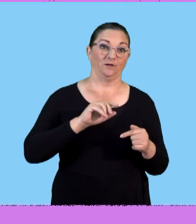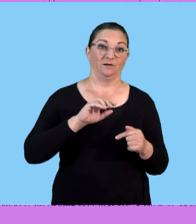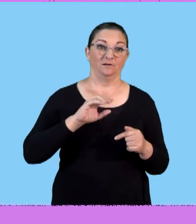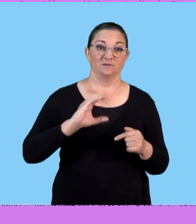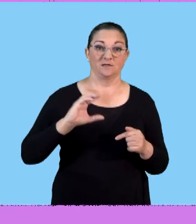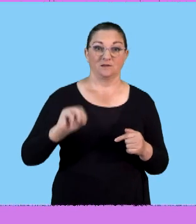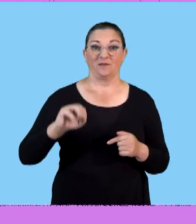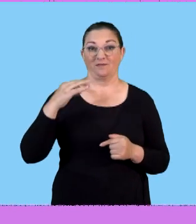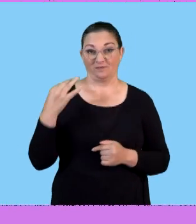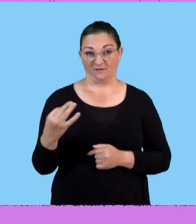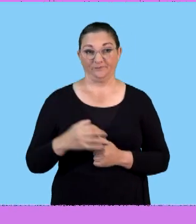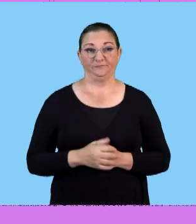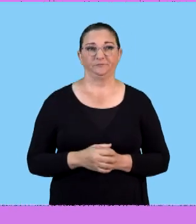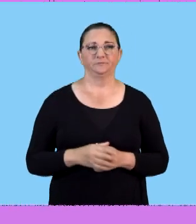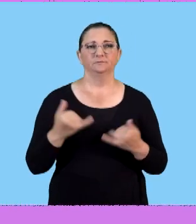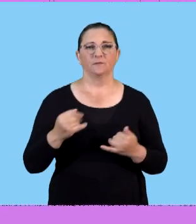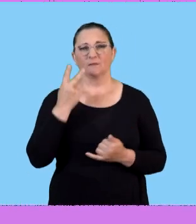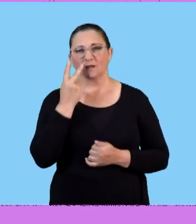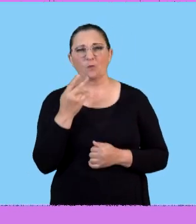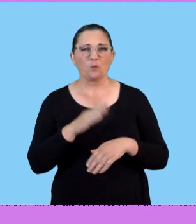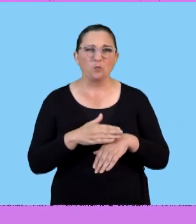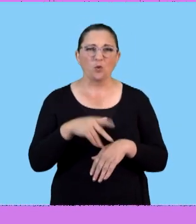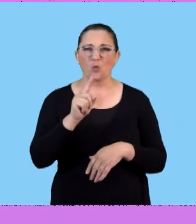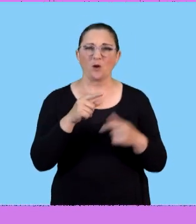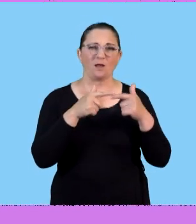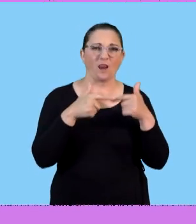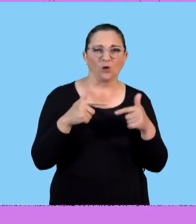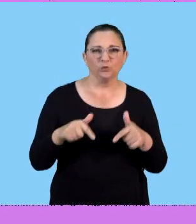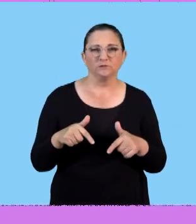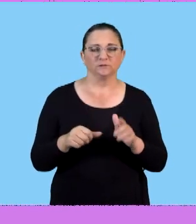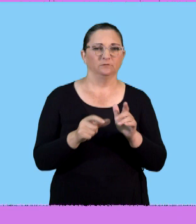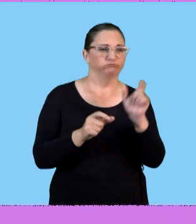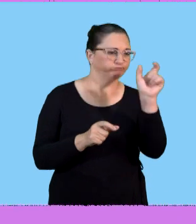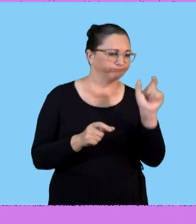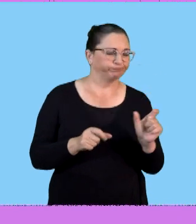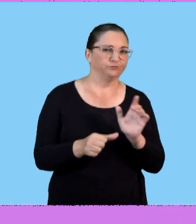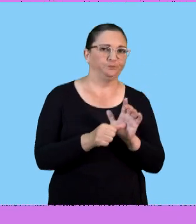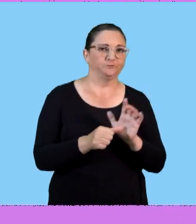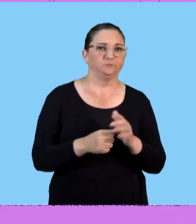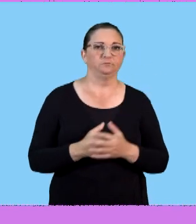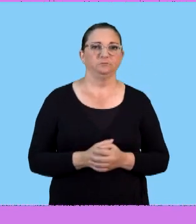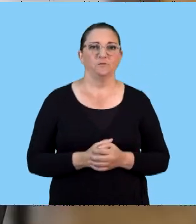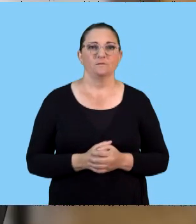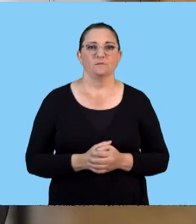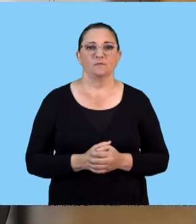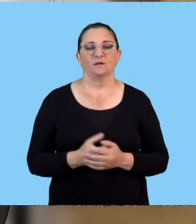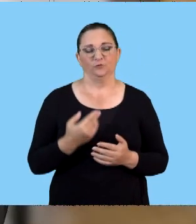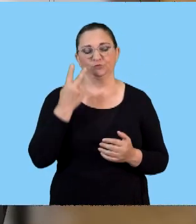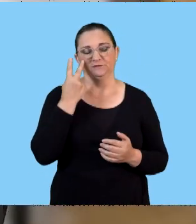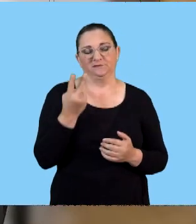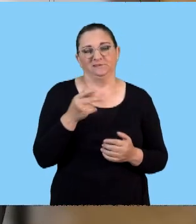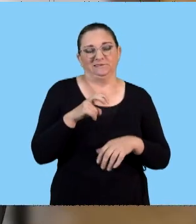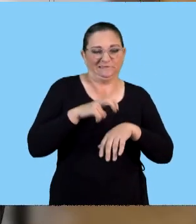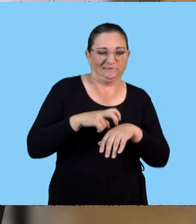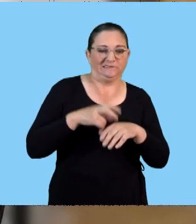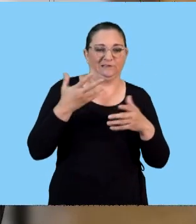your width, as well as your height. Okay, guys, let's now look at some other important language terminology that